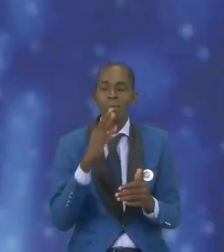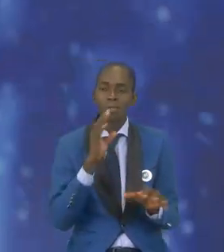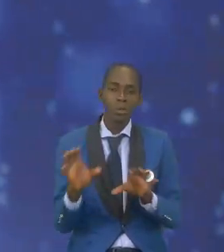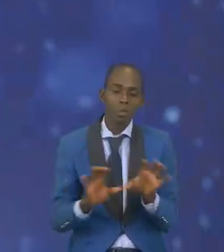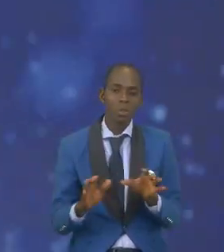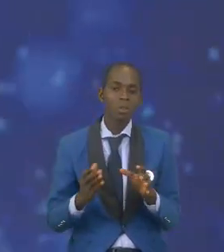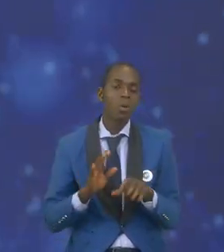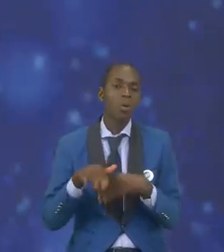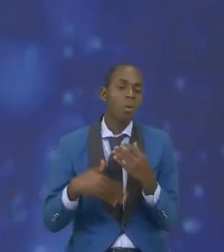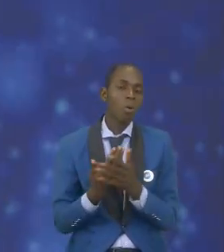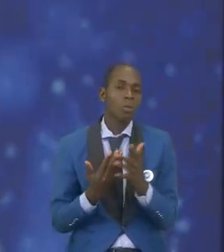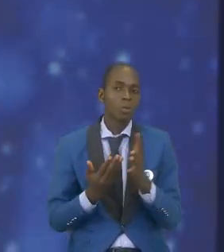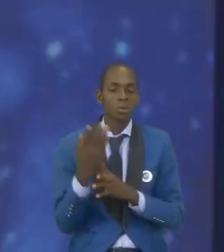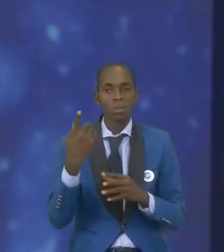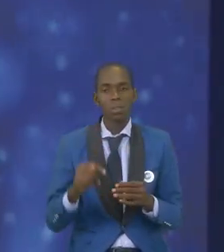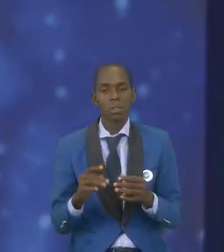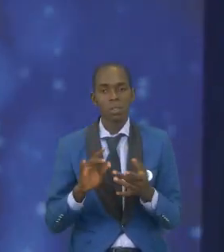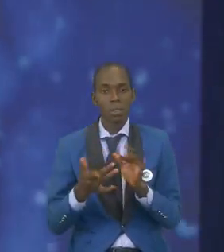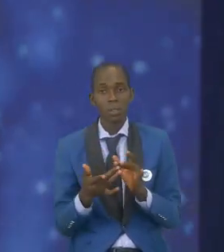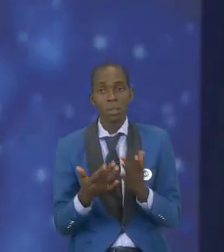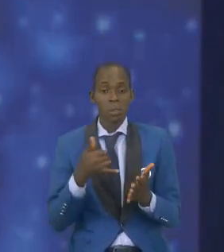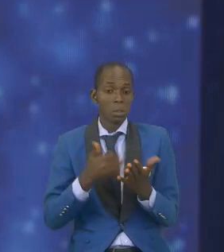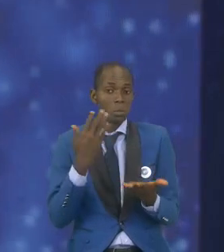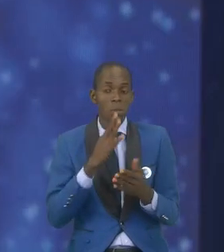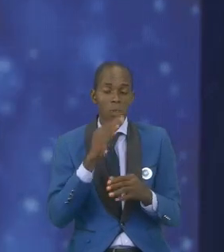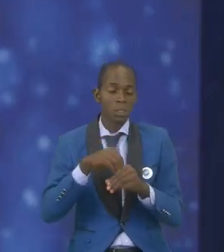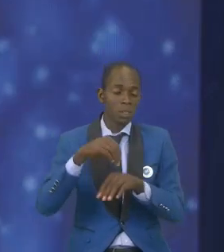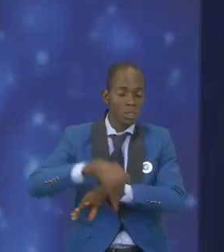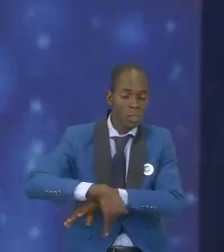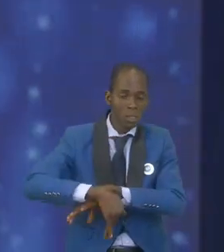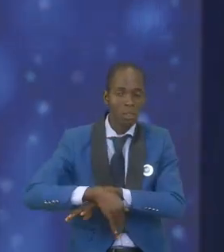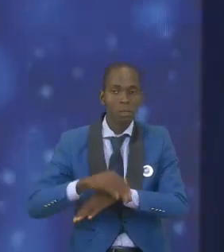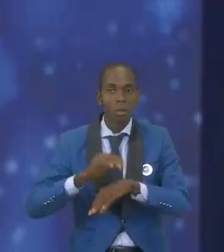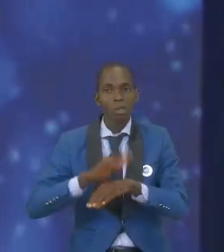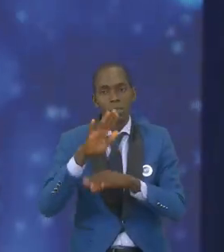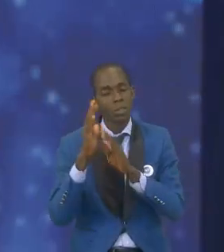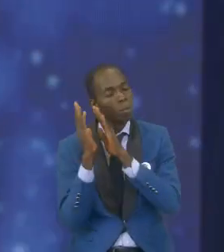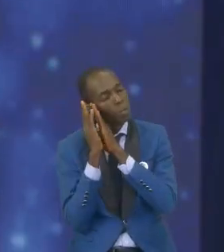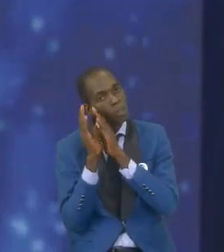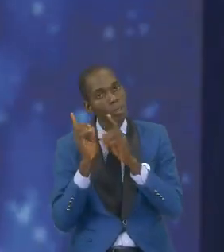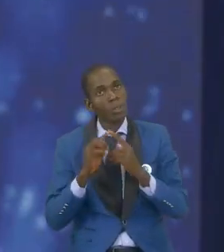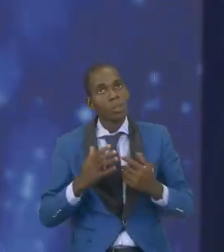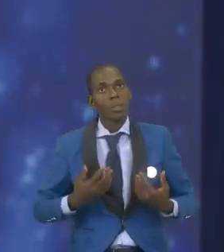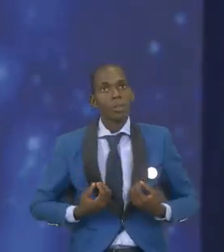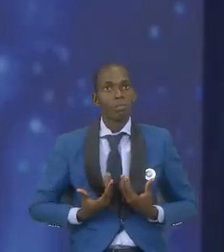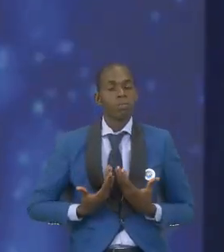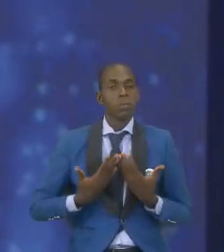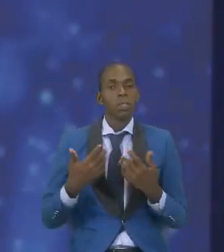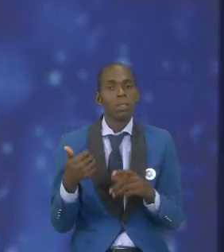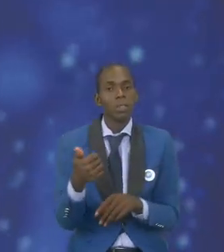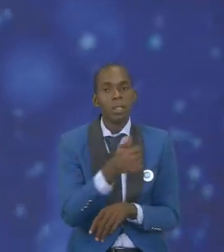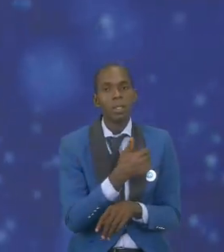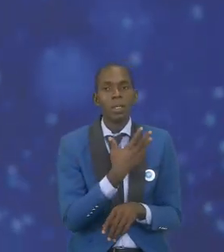through. It might be in the night, on your bed, to excite yourself. And then you have